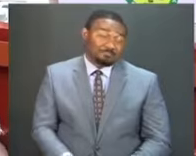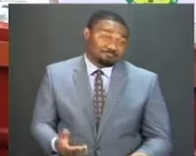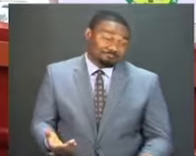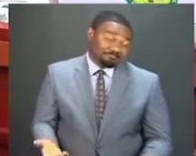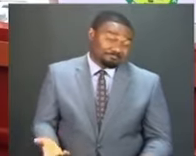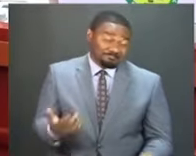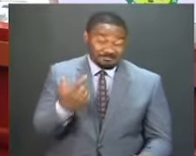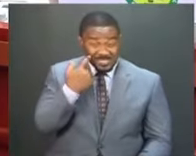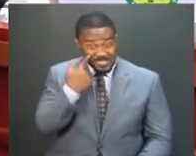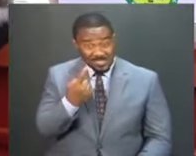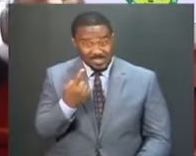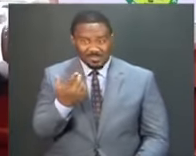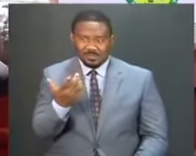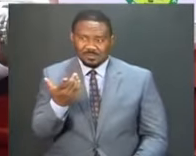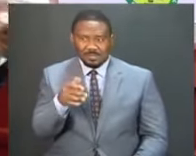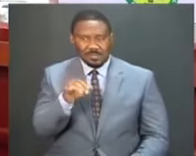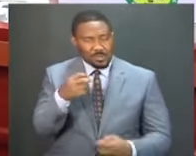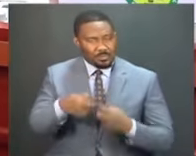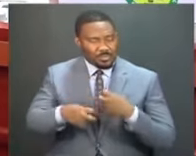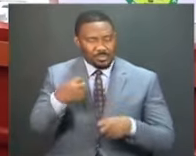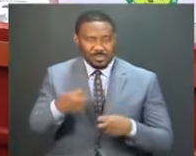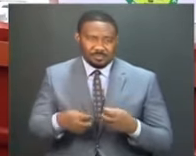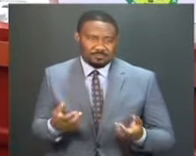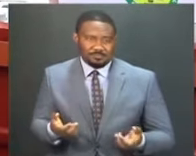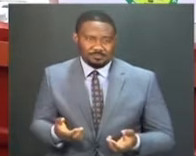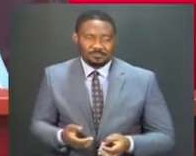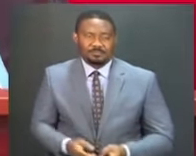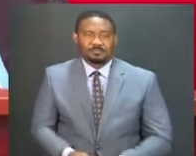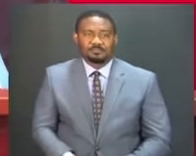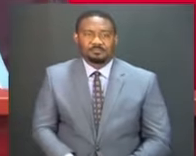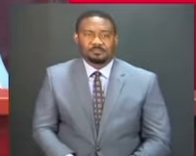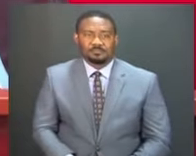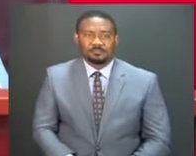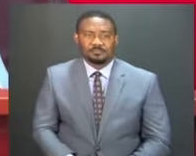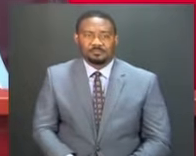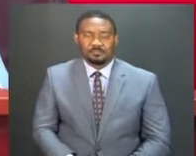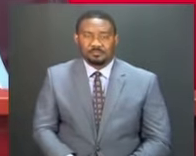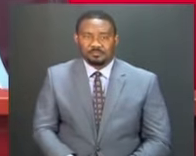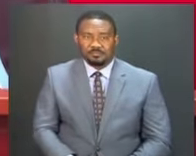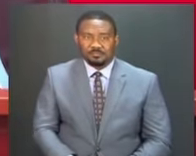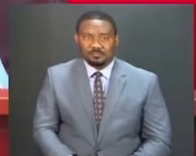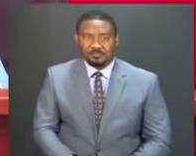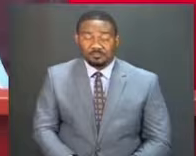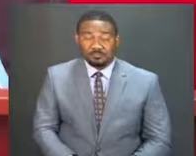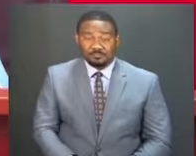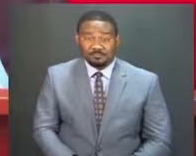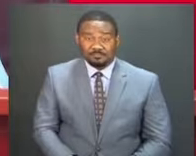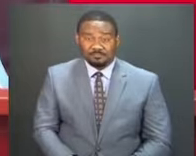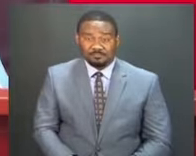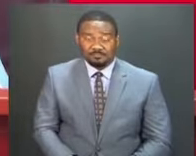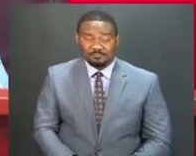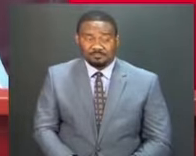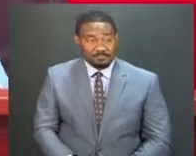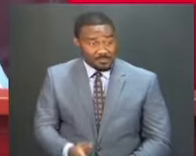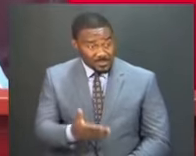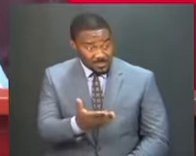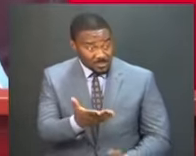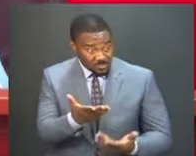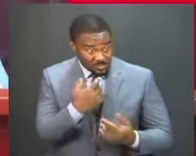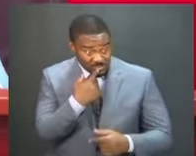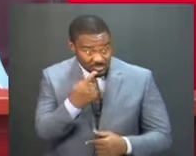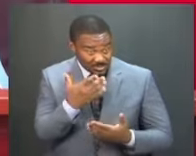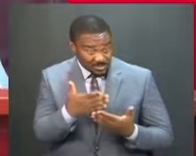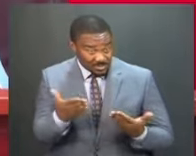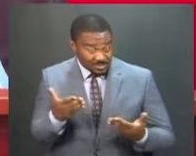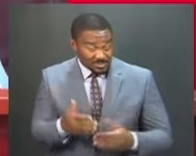we have to work on. So please, Minister, you want to have a bite? Thank you, Right Honourable Speaker. I